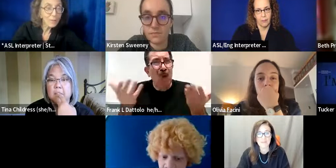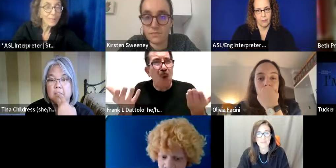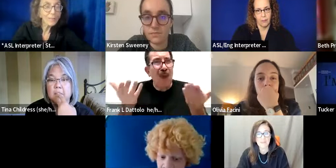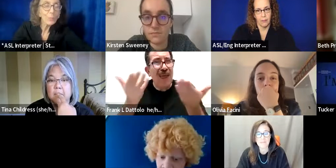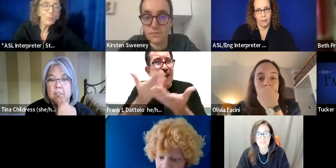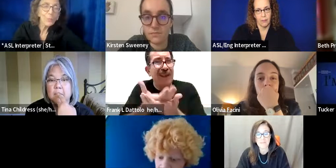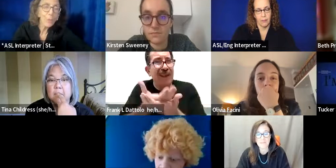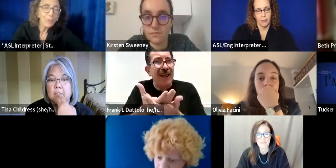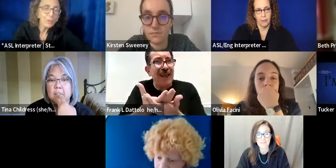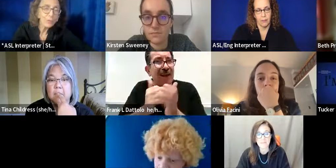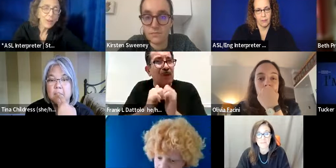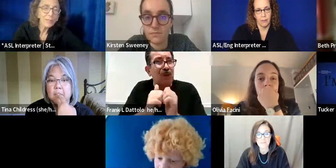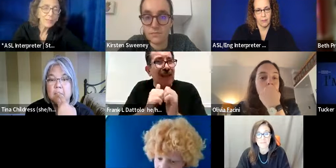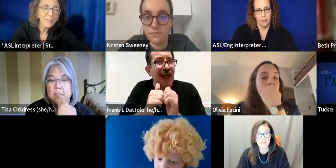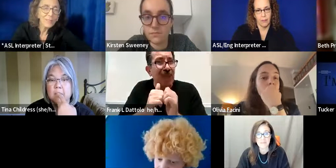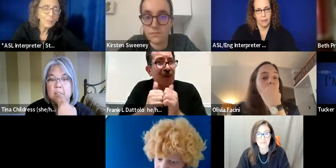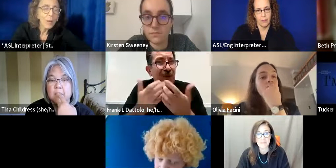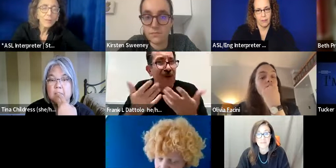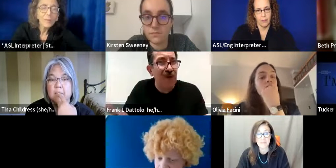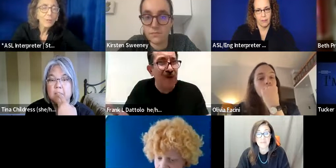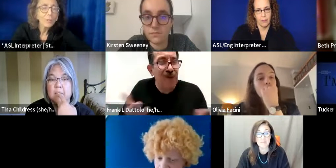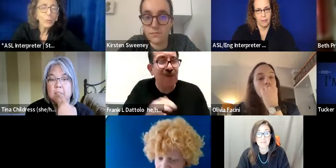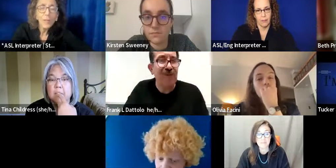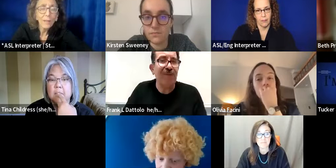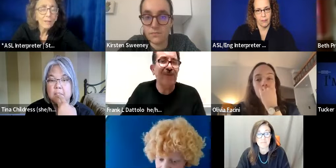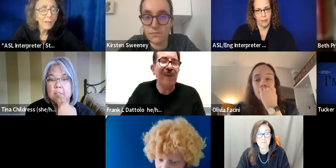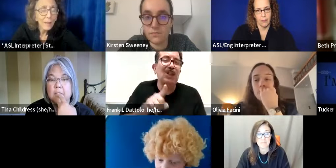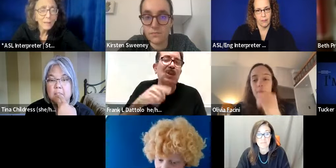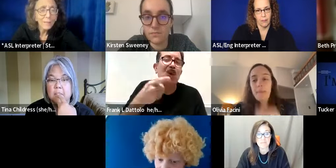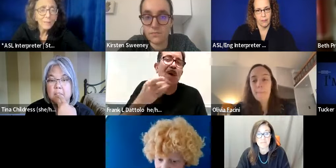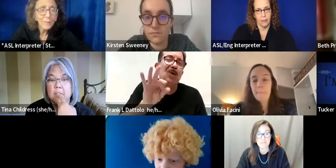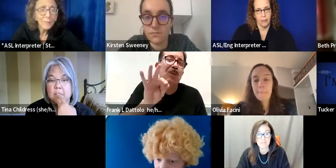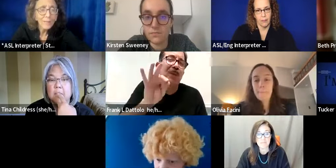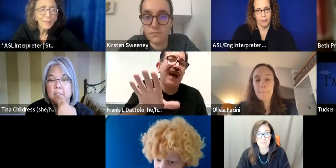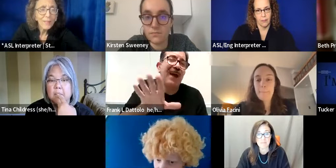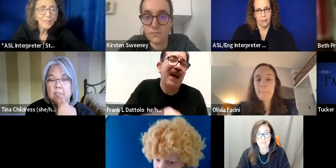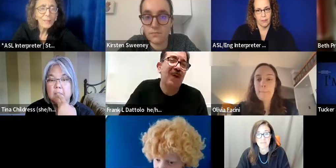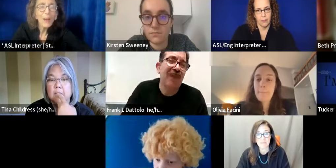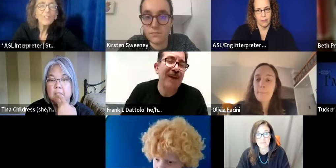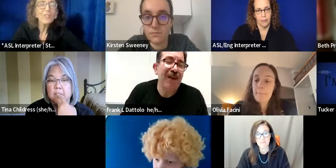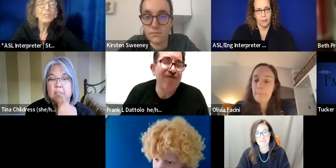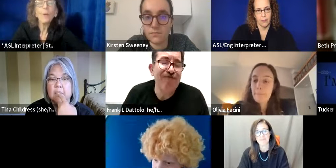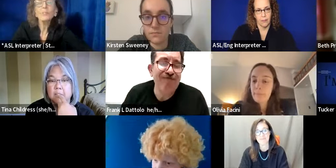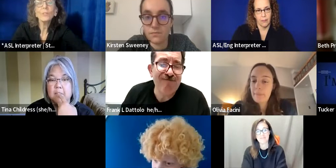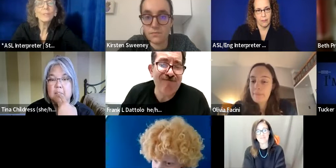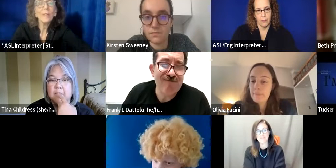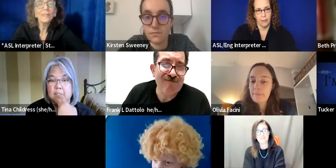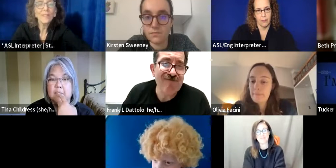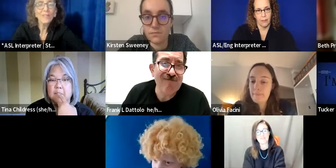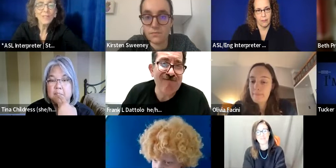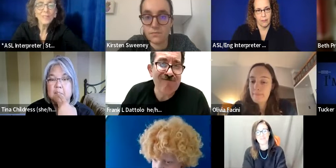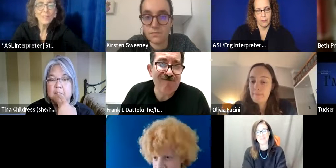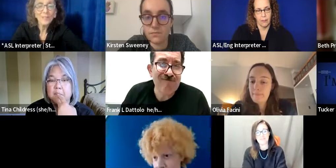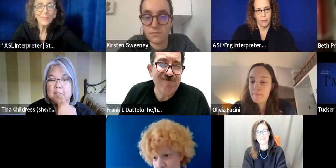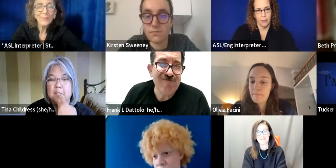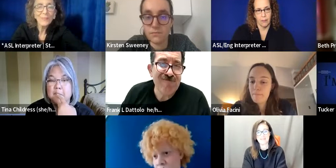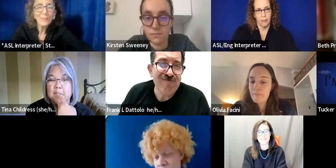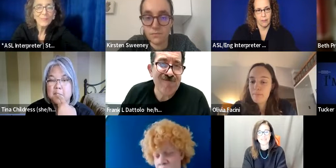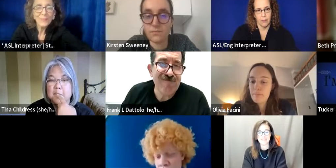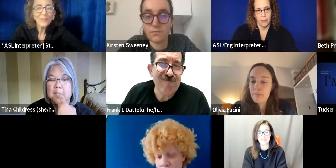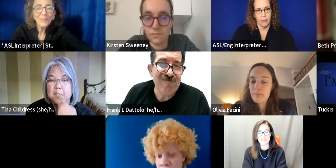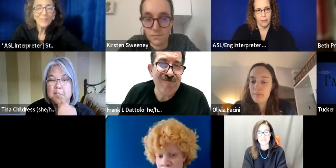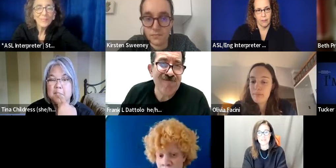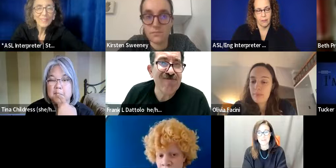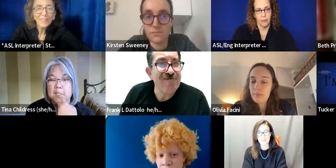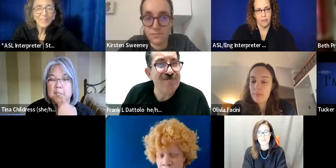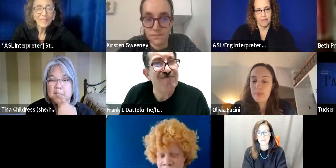younger audiences, but your more mature audiences as well, and they're going to work hand in hand. So I just wanted to plant that seed.